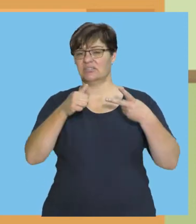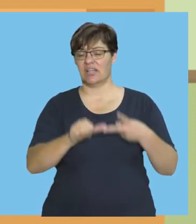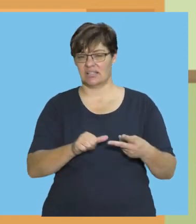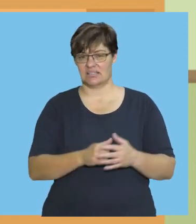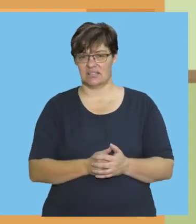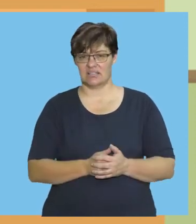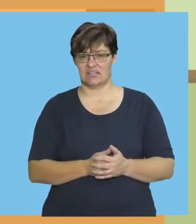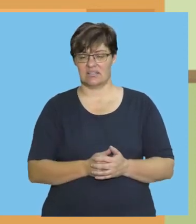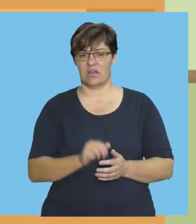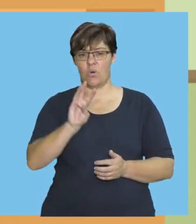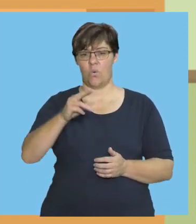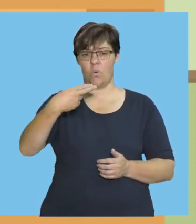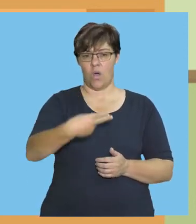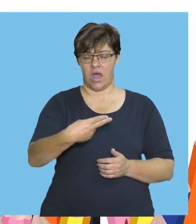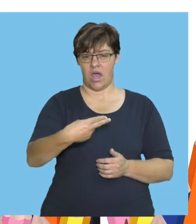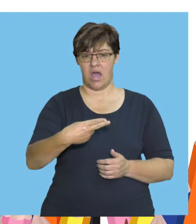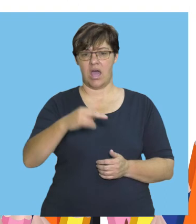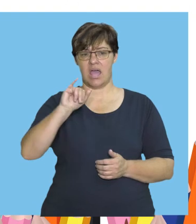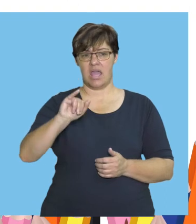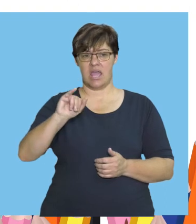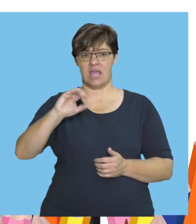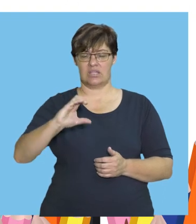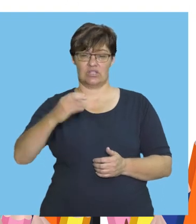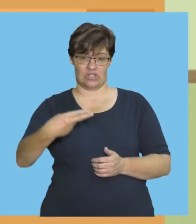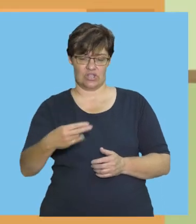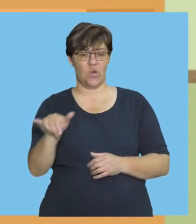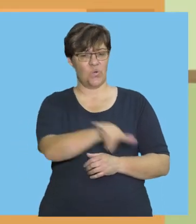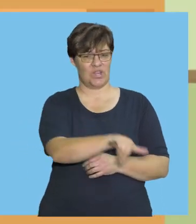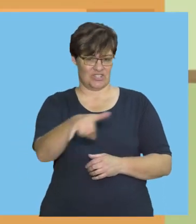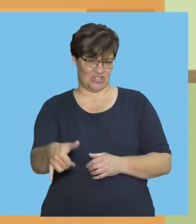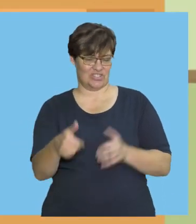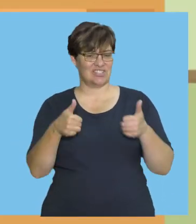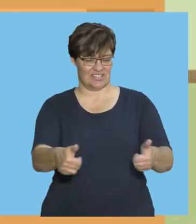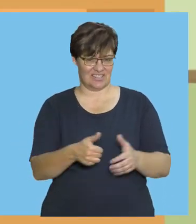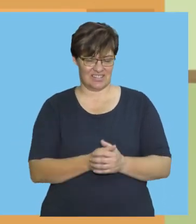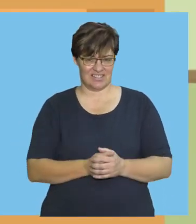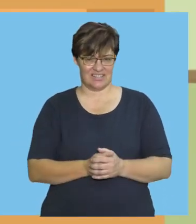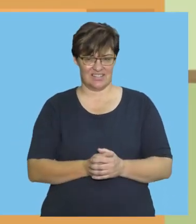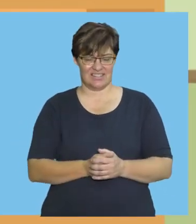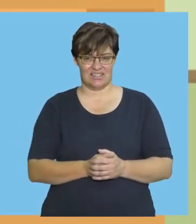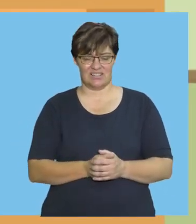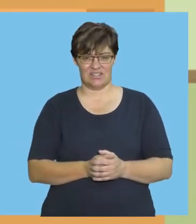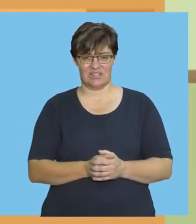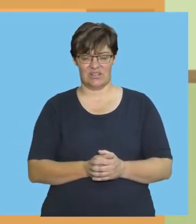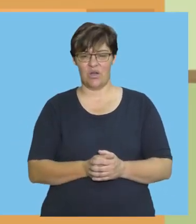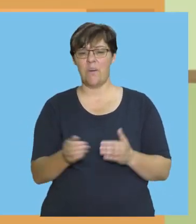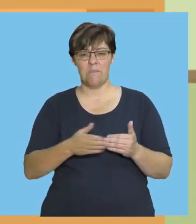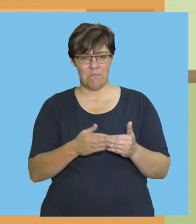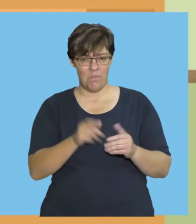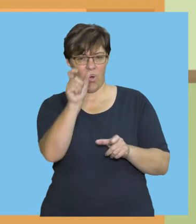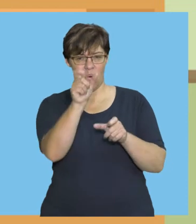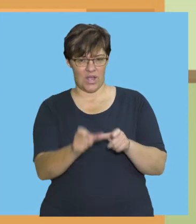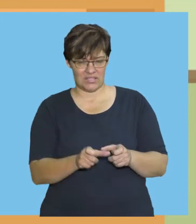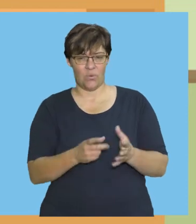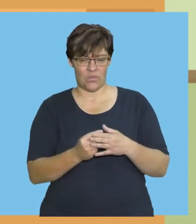one. Wa, itch. Which? Good. Which? Listen to some more words with